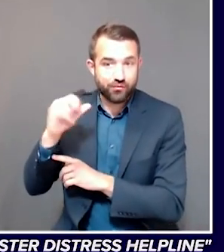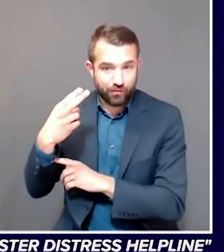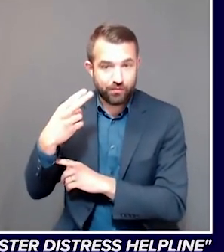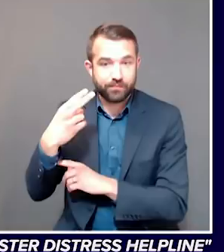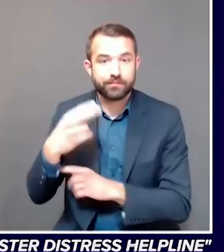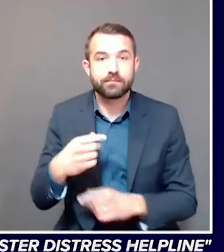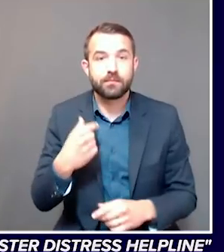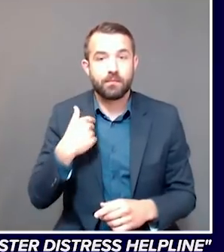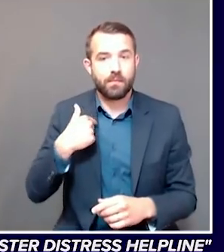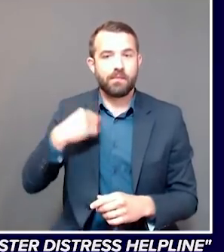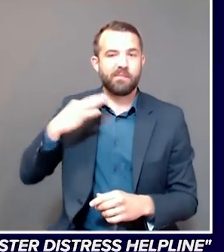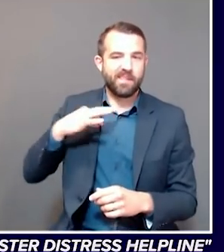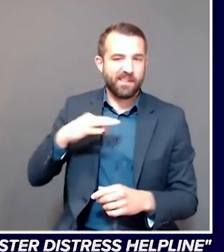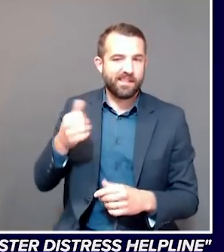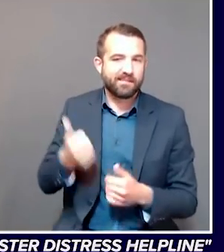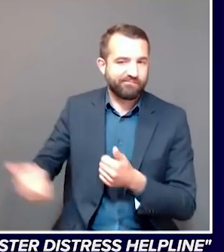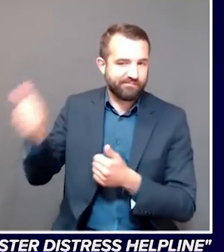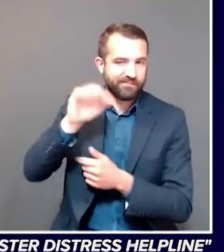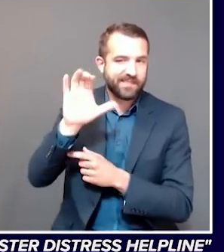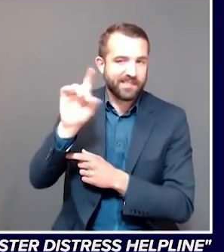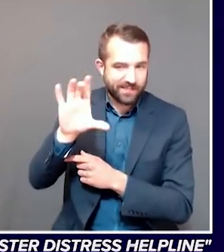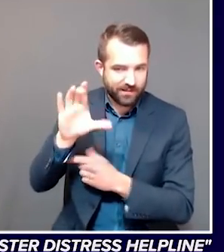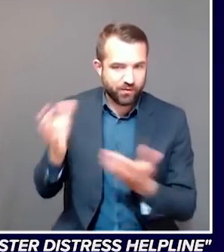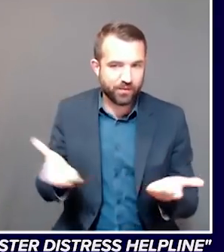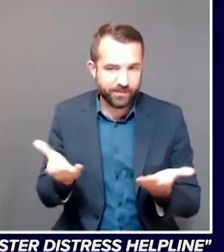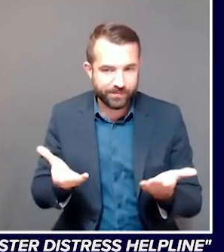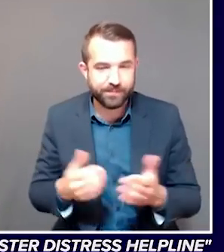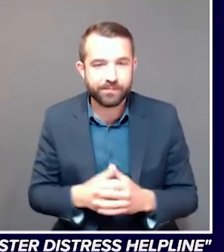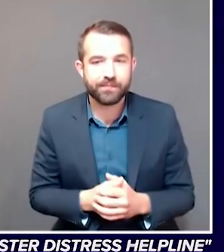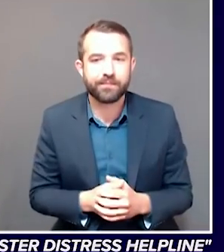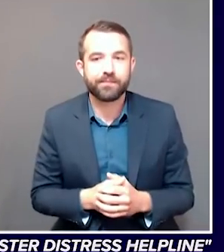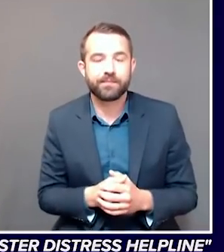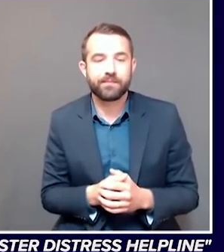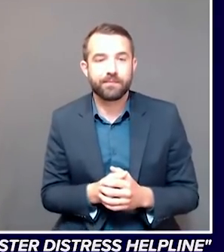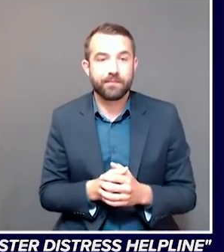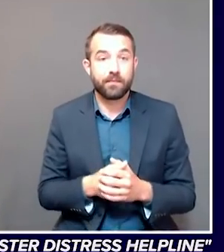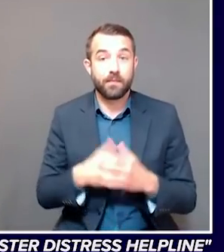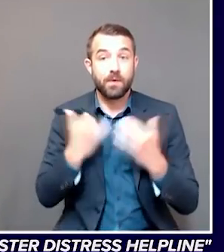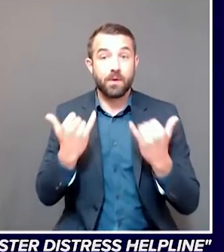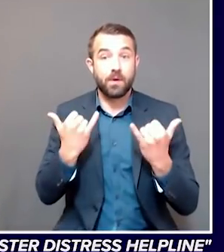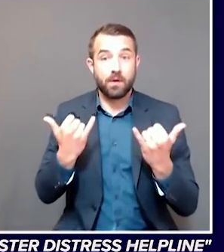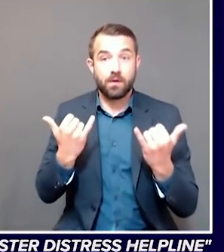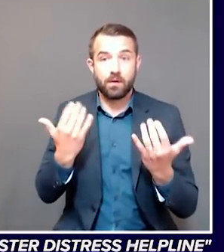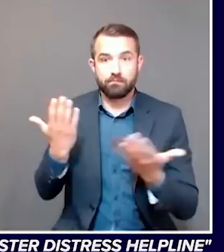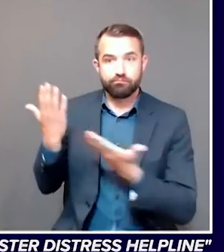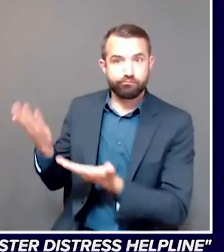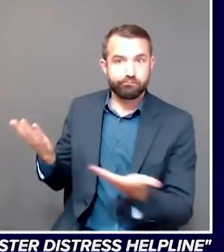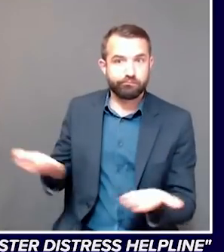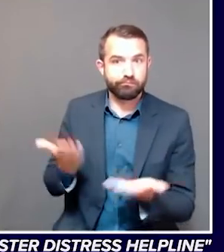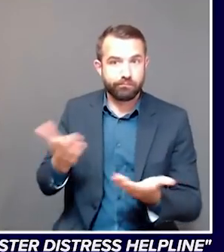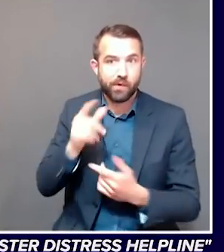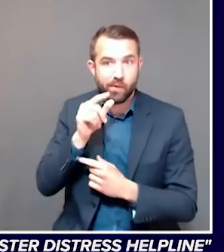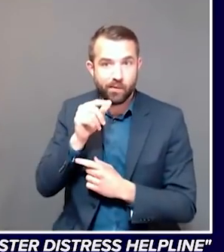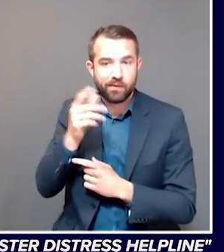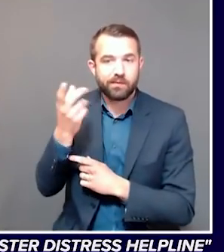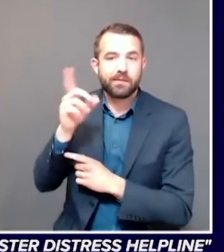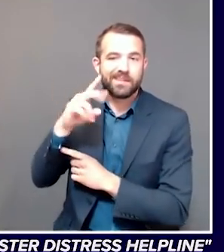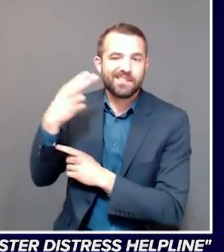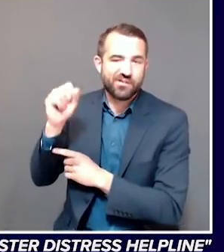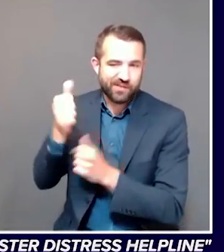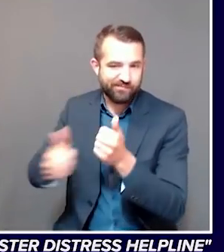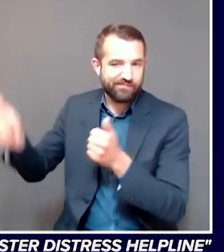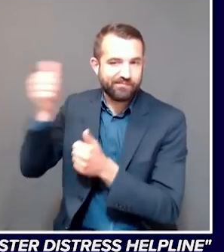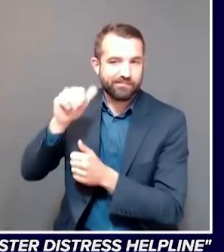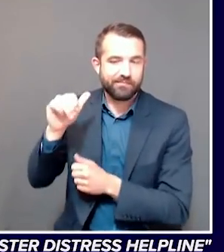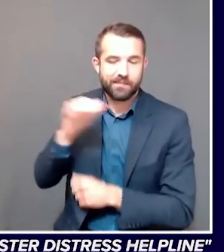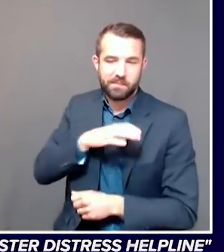of Maine Center for Disease Control and Prevention. I'm joined today by Commissioner Jeanne Lambrew, Commissioner of Maine's Department of Health and